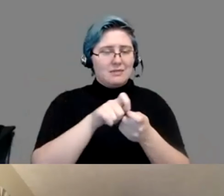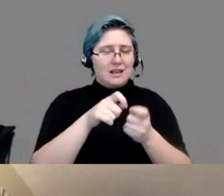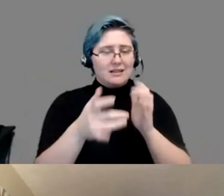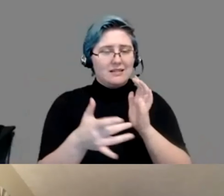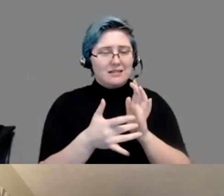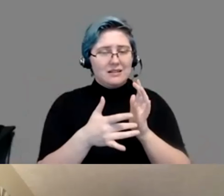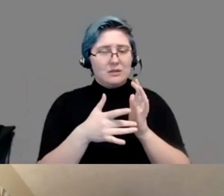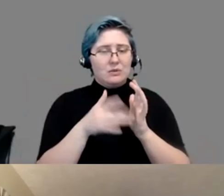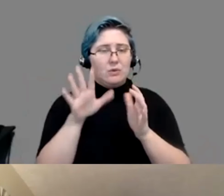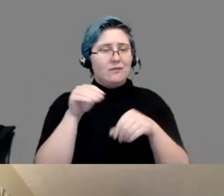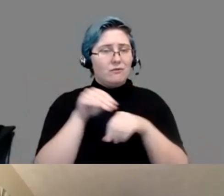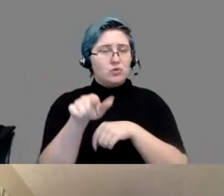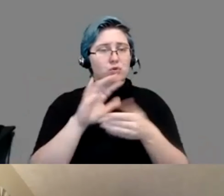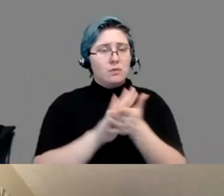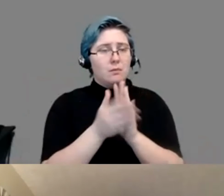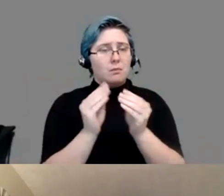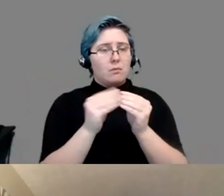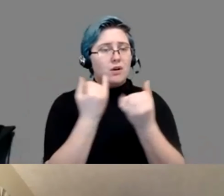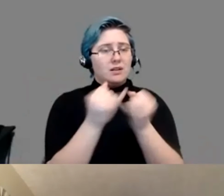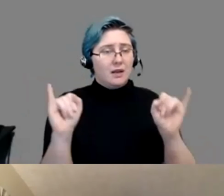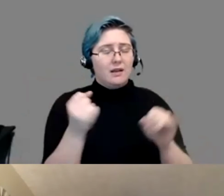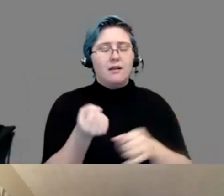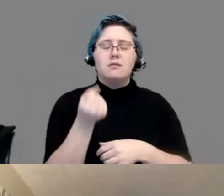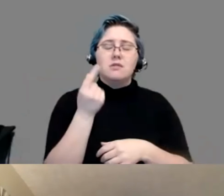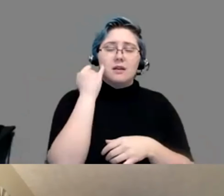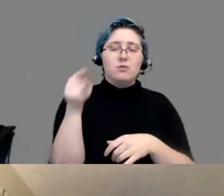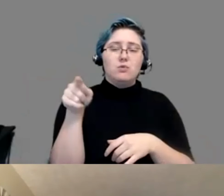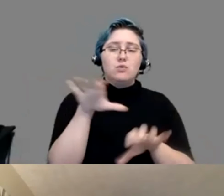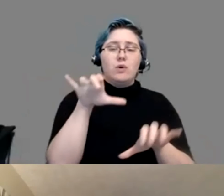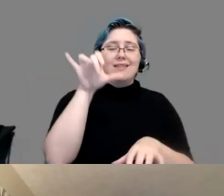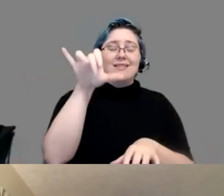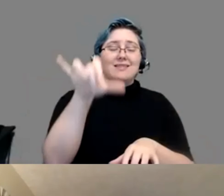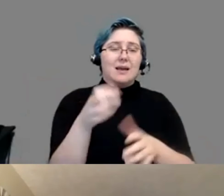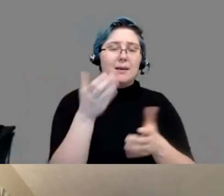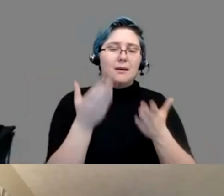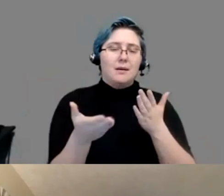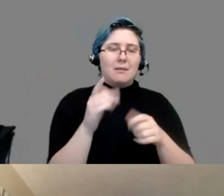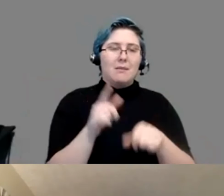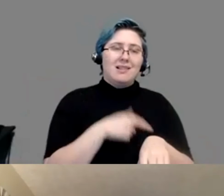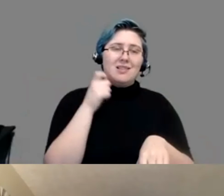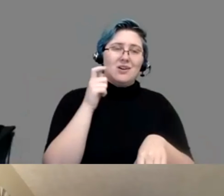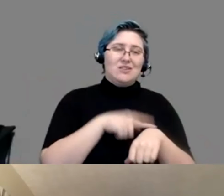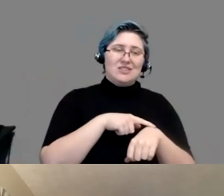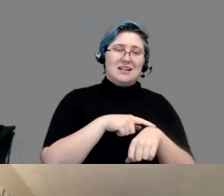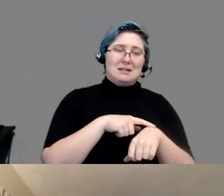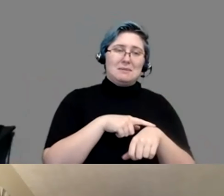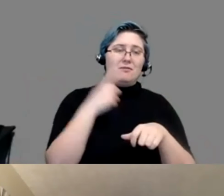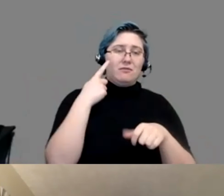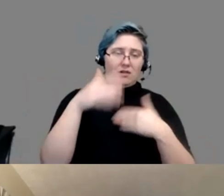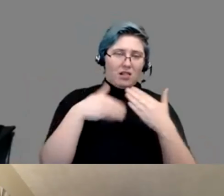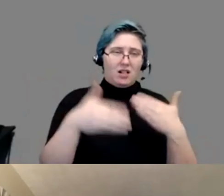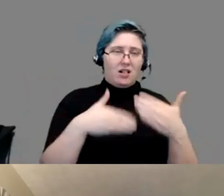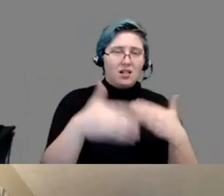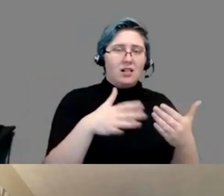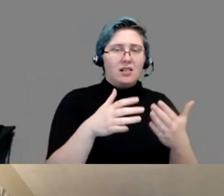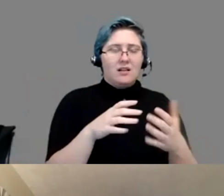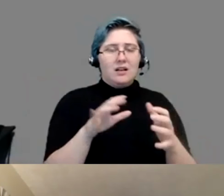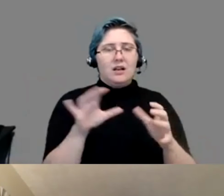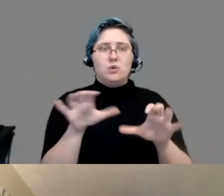more independent, and understand if you're doing it that way, it might be a longer term process. You might have to do this